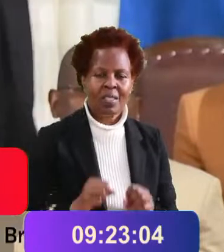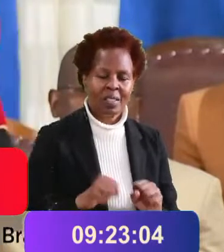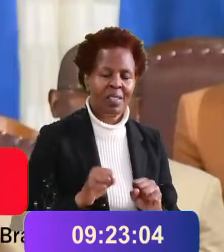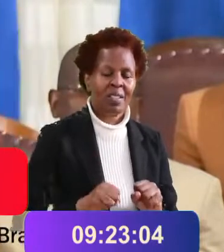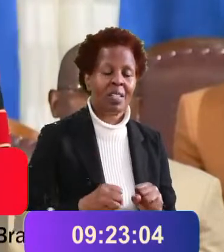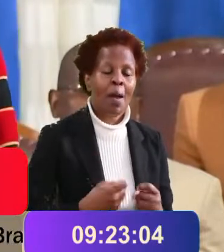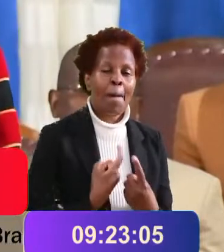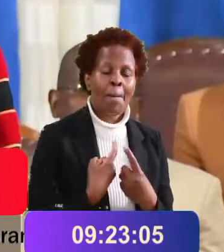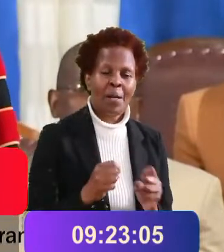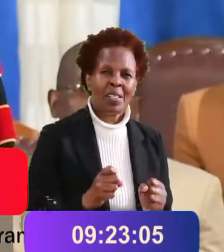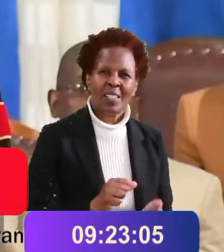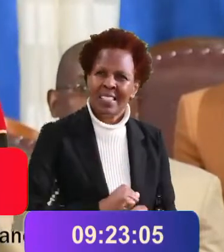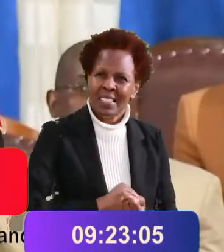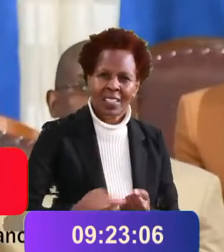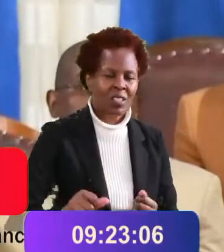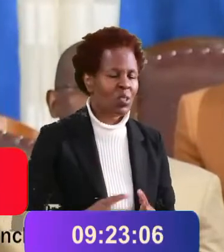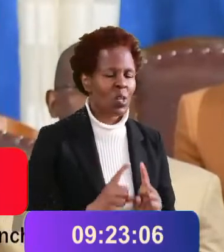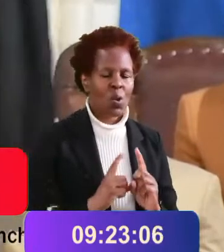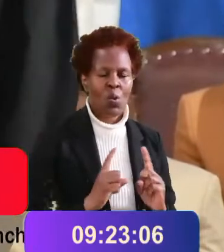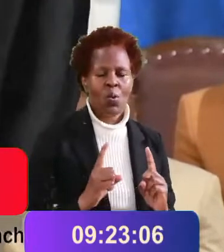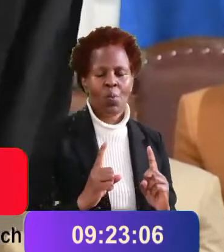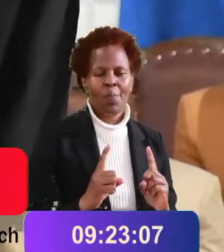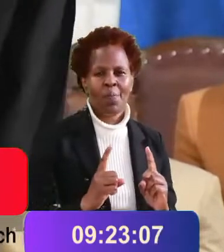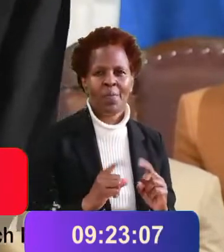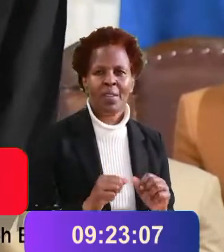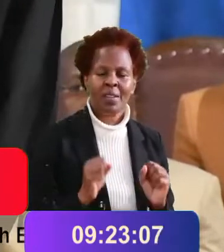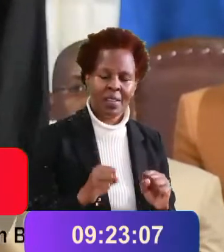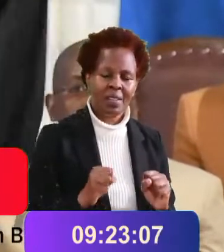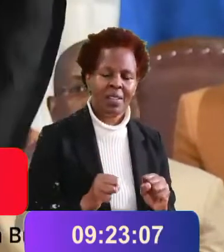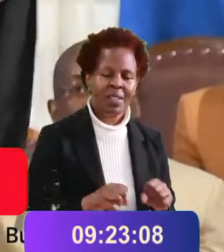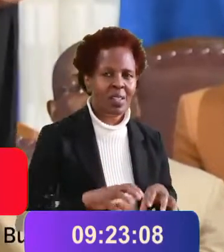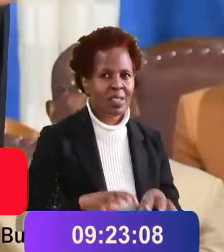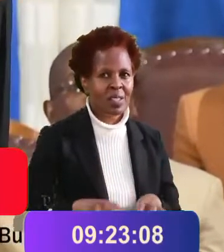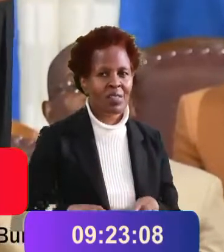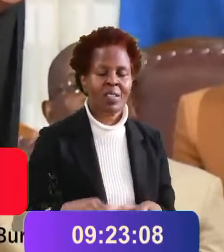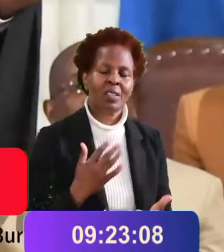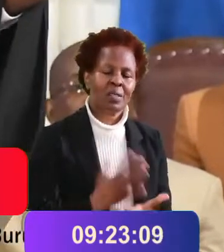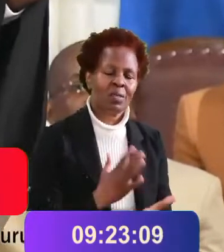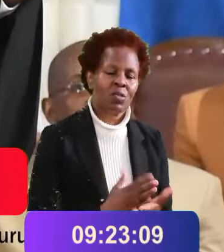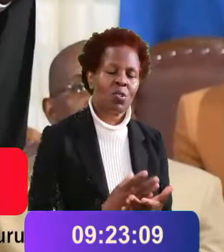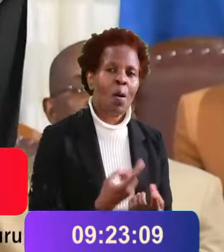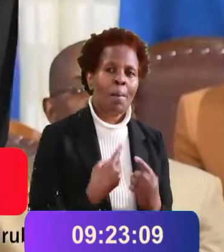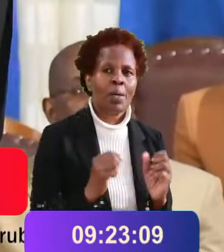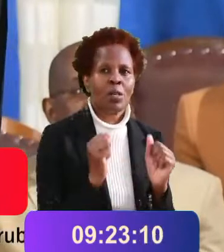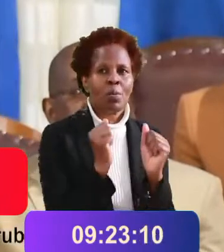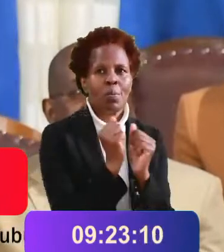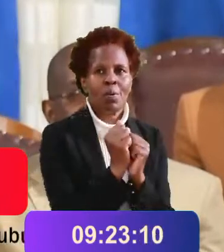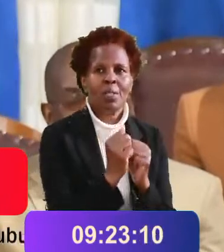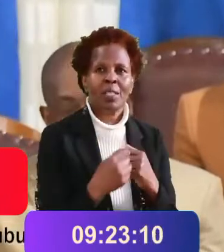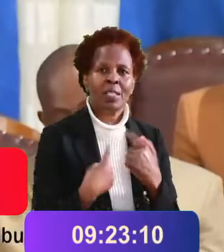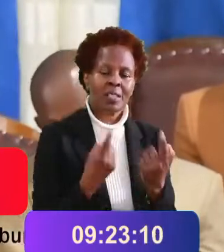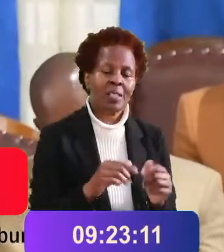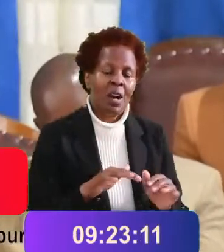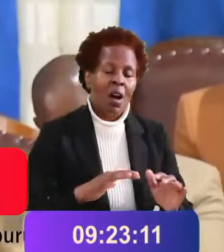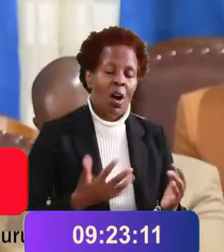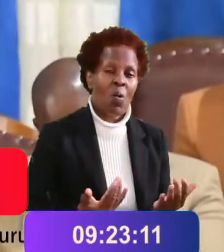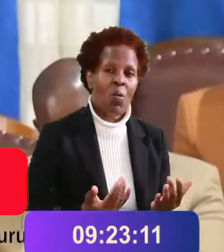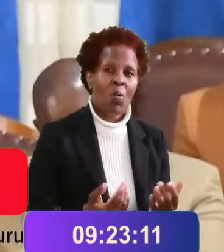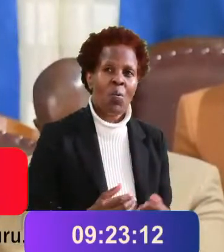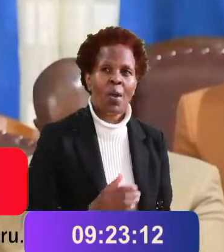not crushed. There is affliction. True, but Paul sees how we shall not